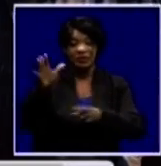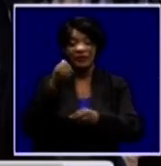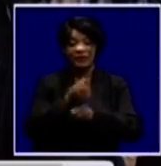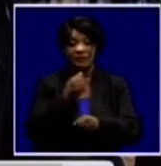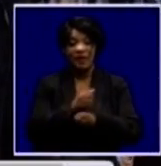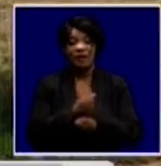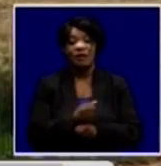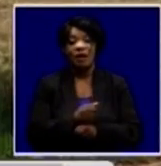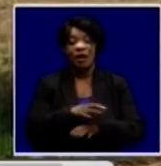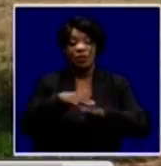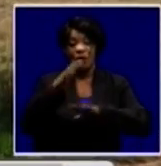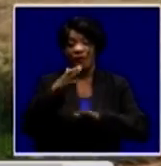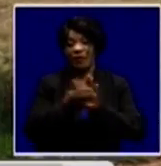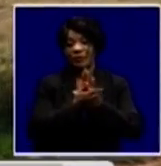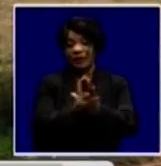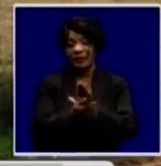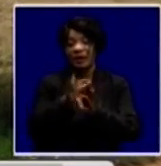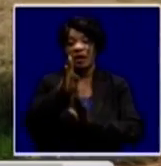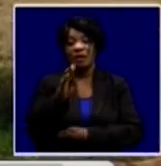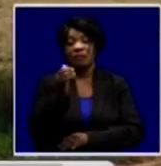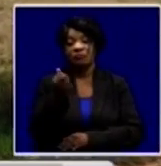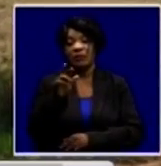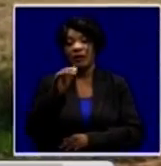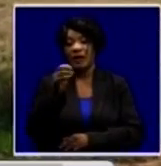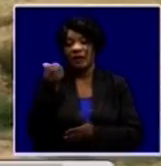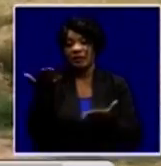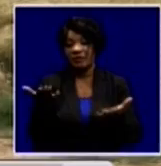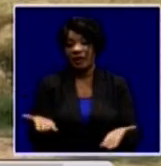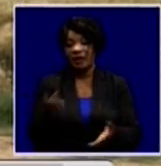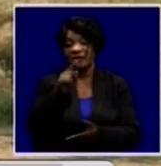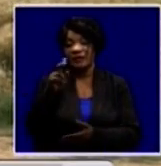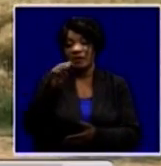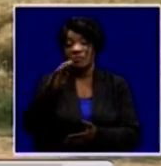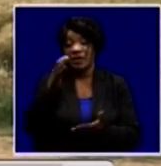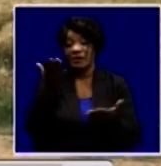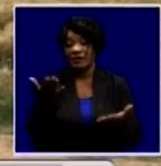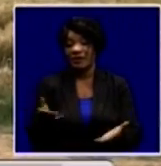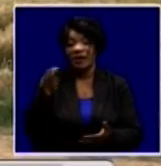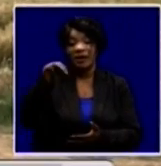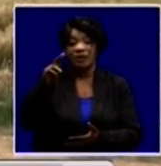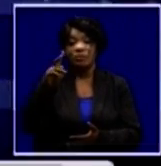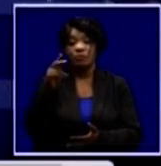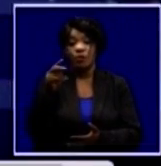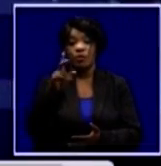skills. Brian Moale, ZNBC News, Mukushi.